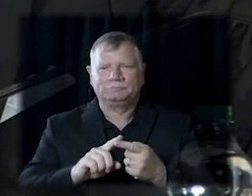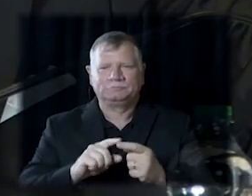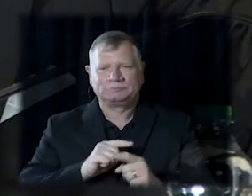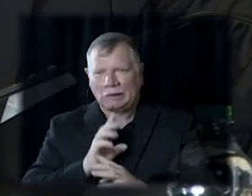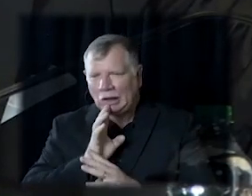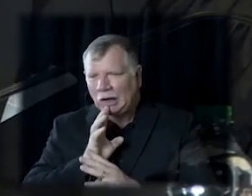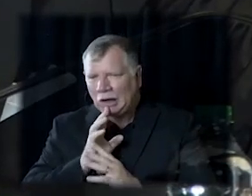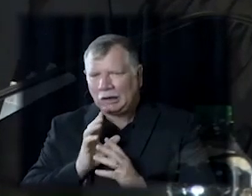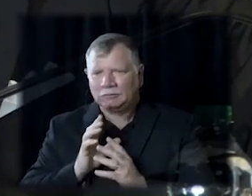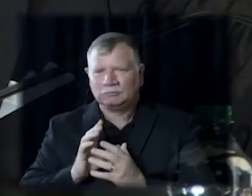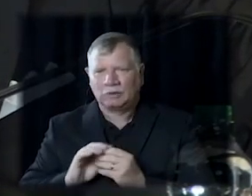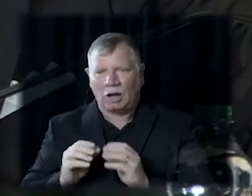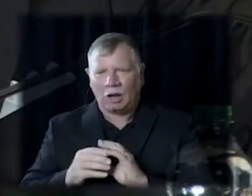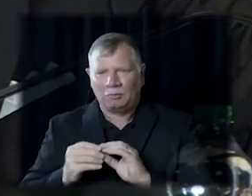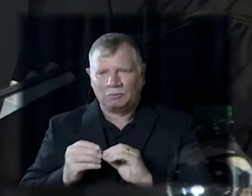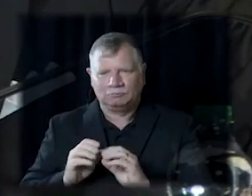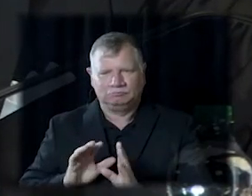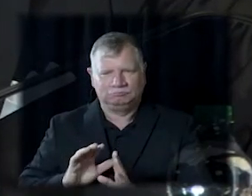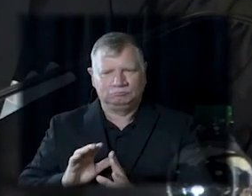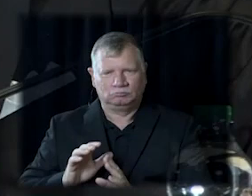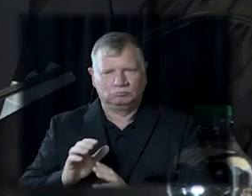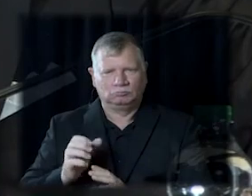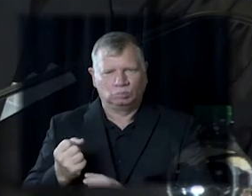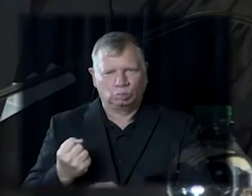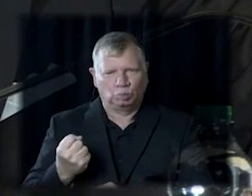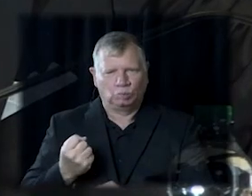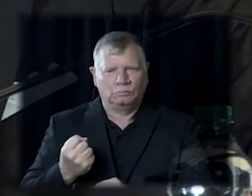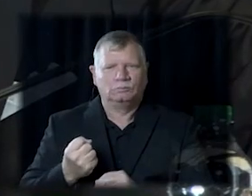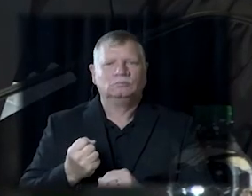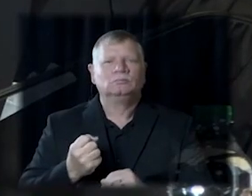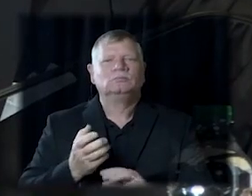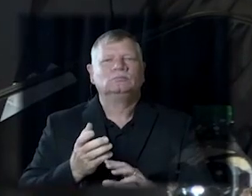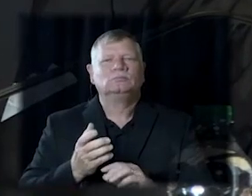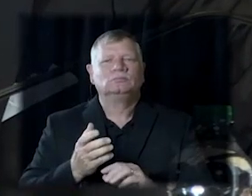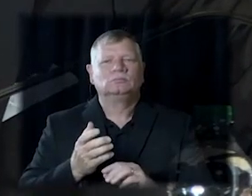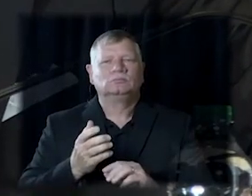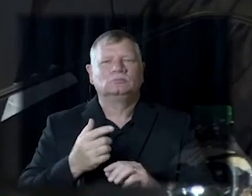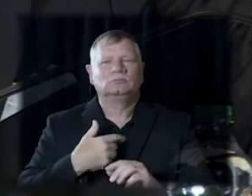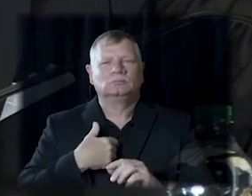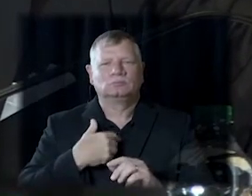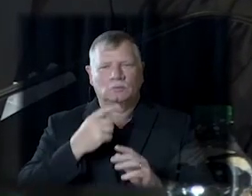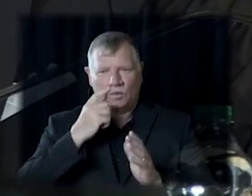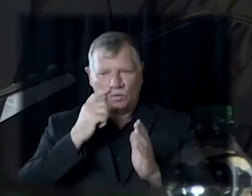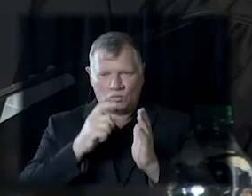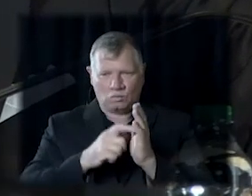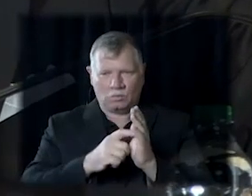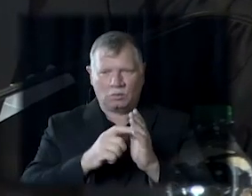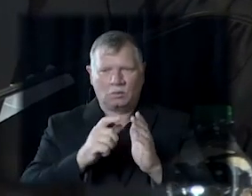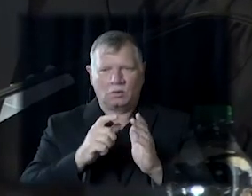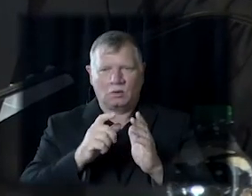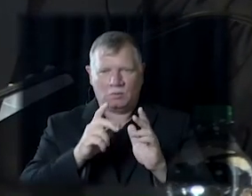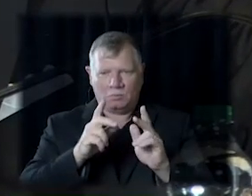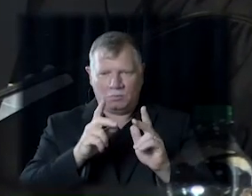conversation and comments. I'd like to, before we begin, recognize the presence of